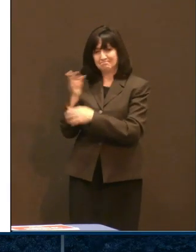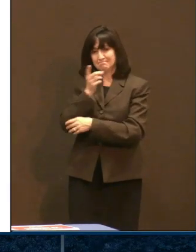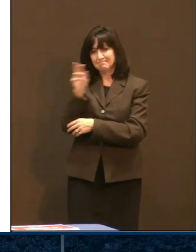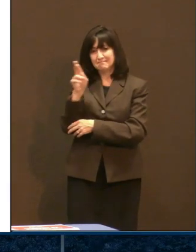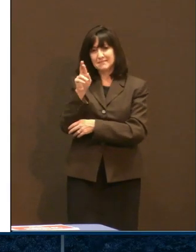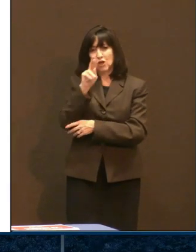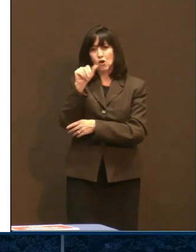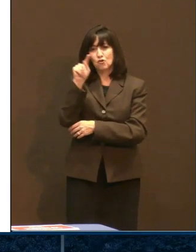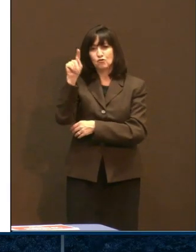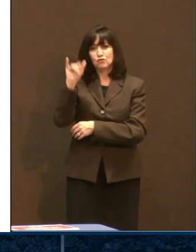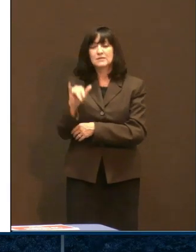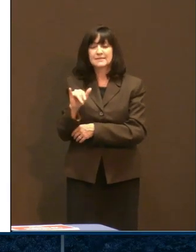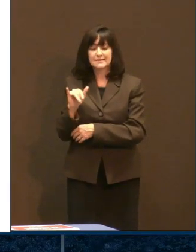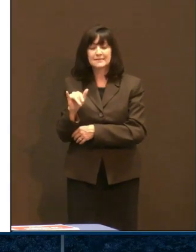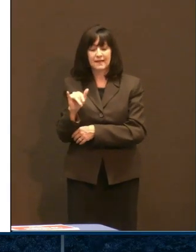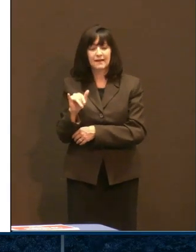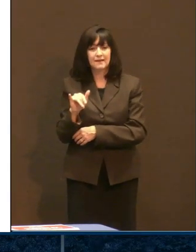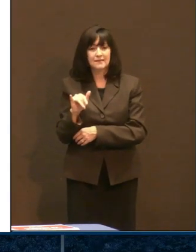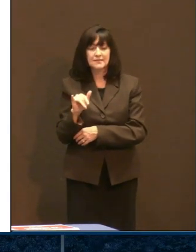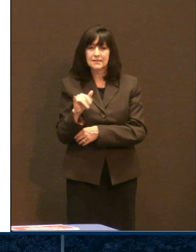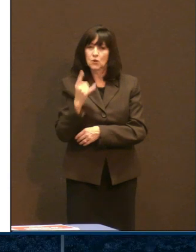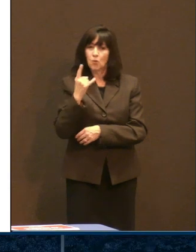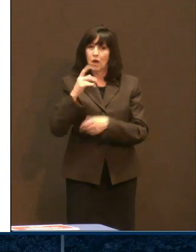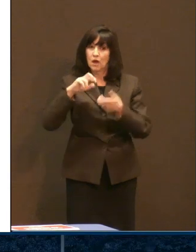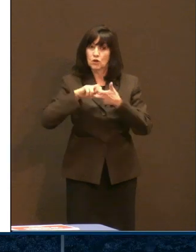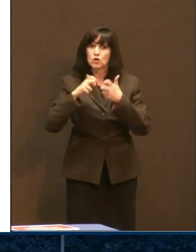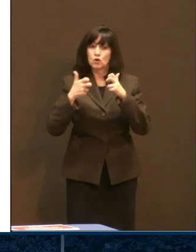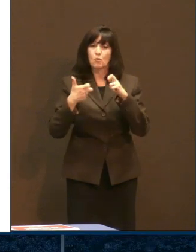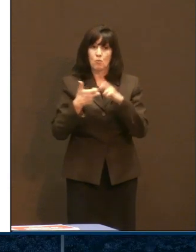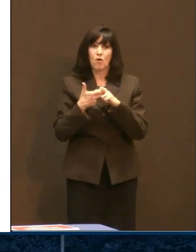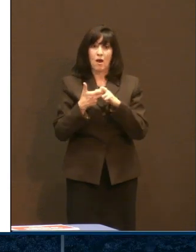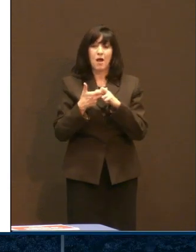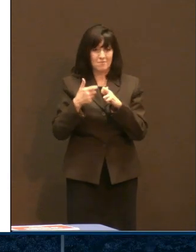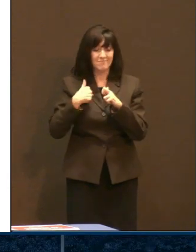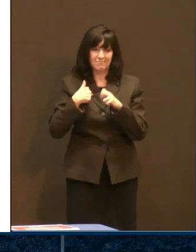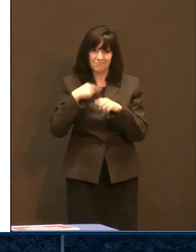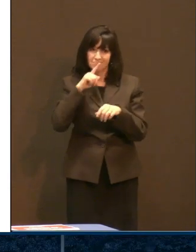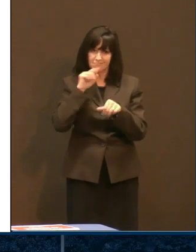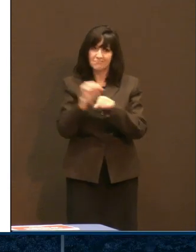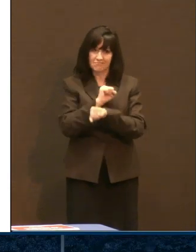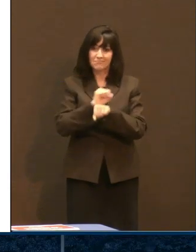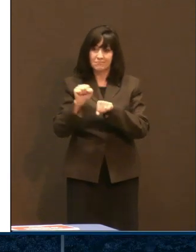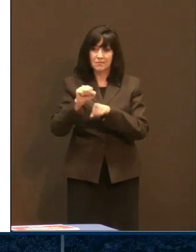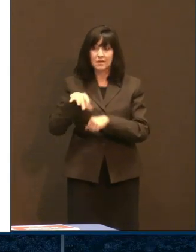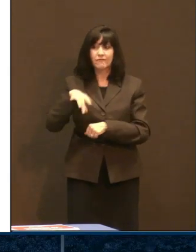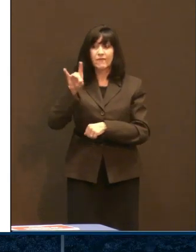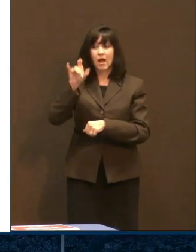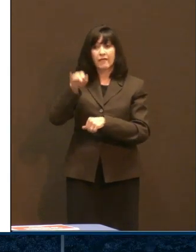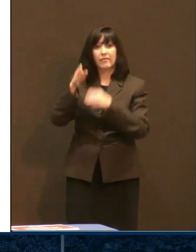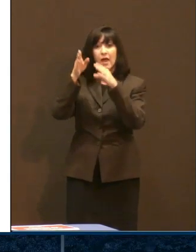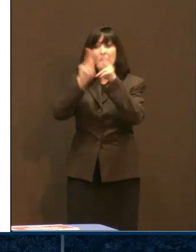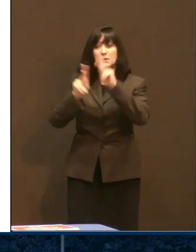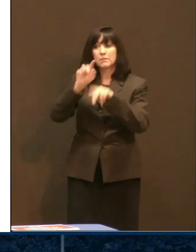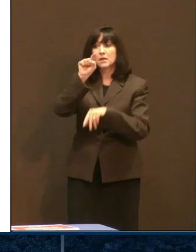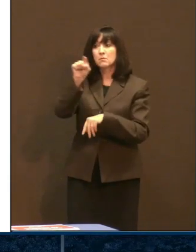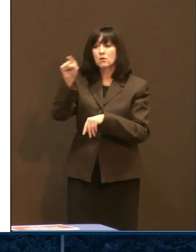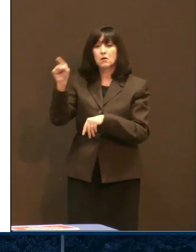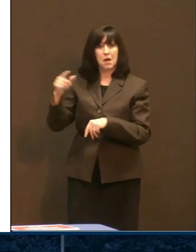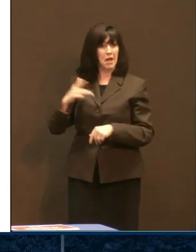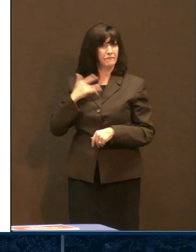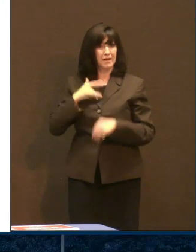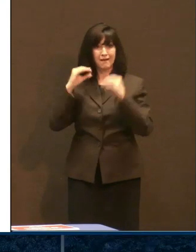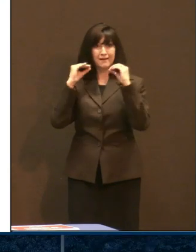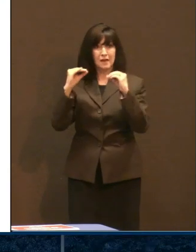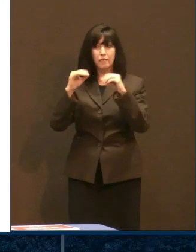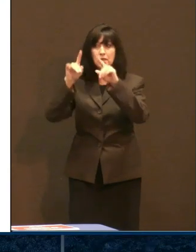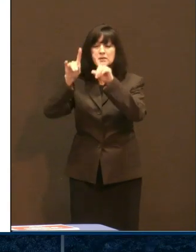one of the disturbing things was that we had asymptomatic people that were testing positive. Yeah, I think that's